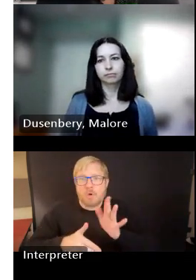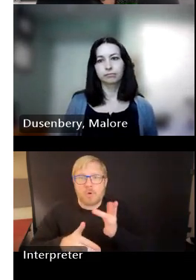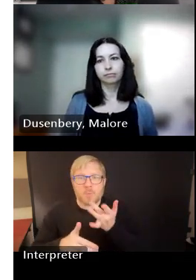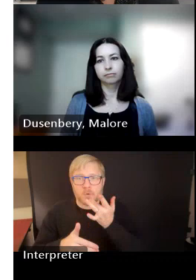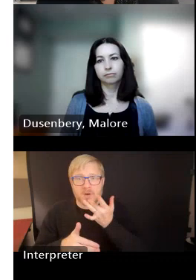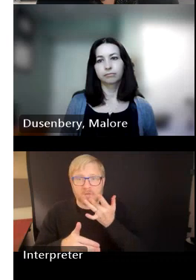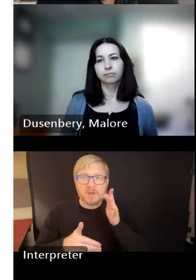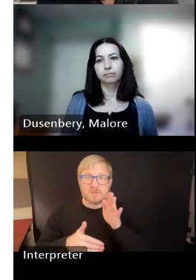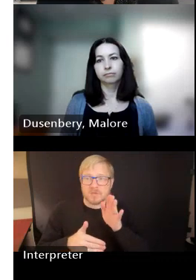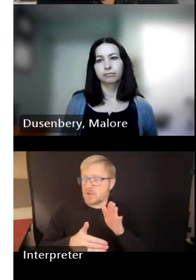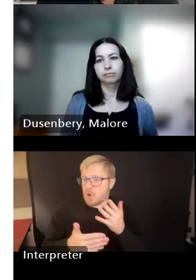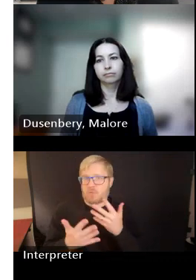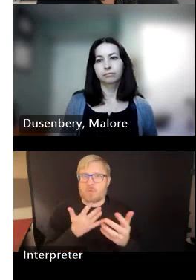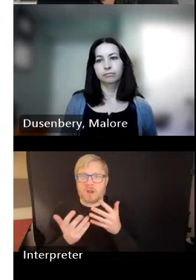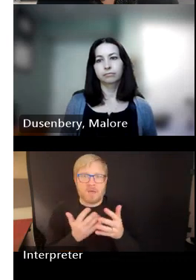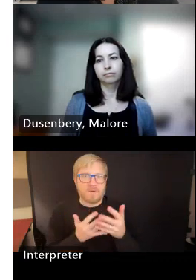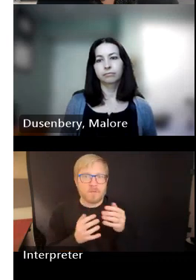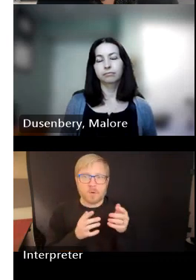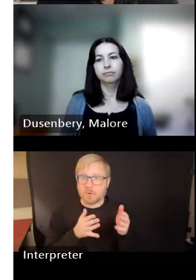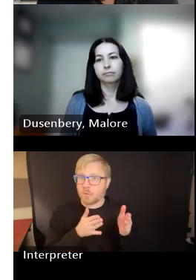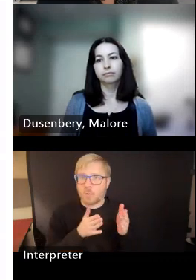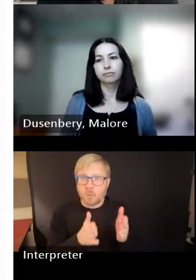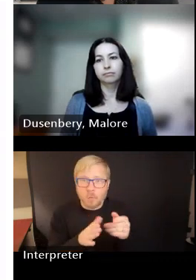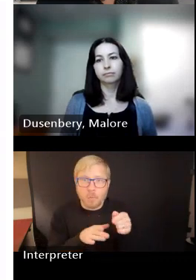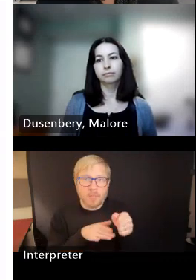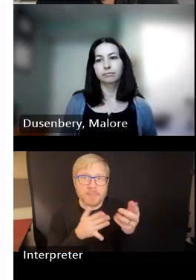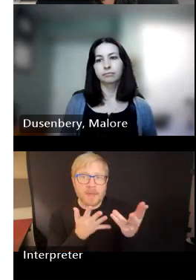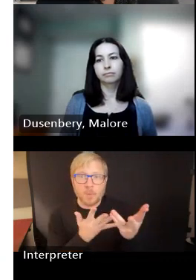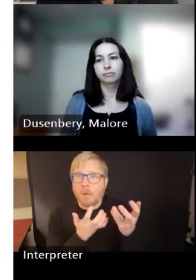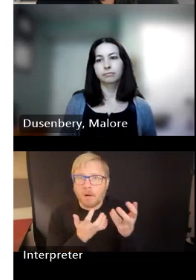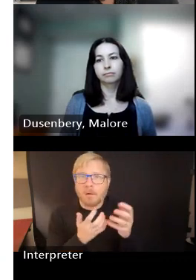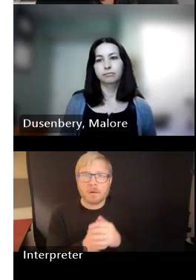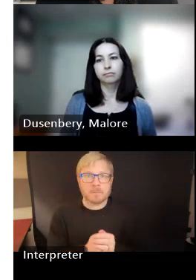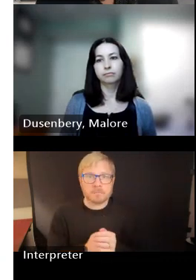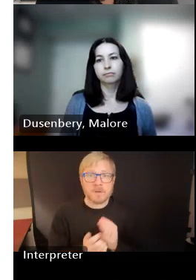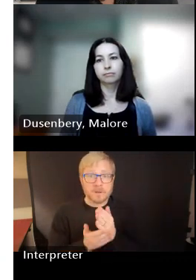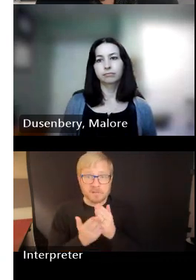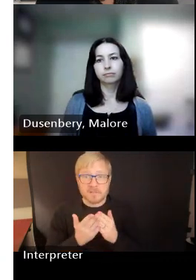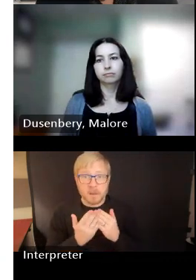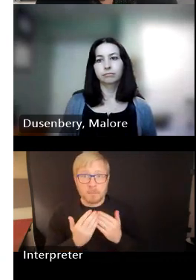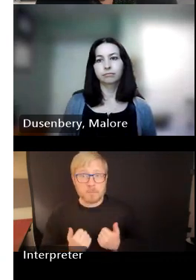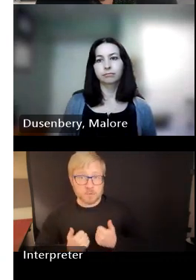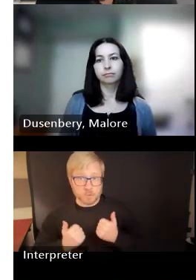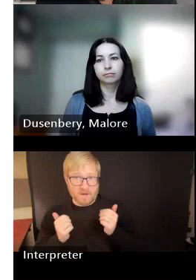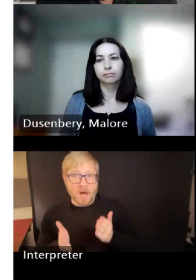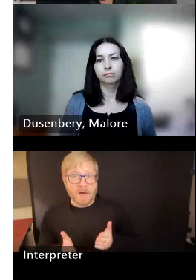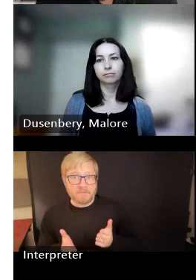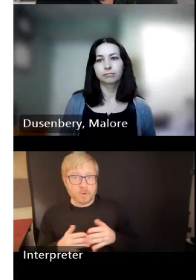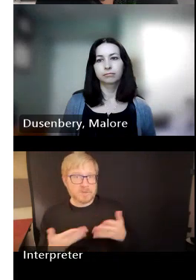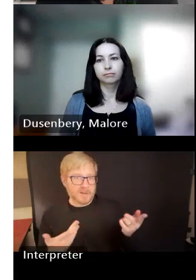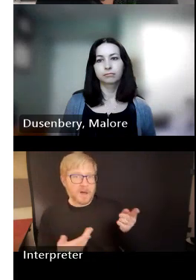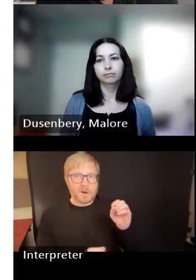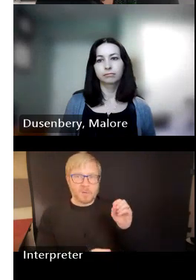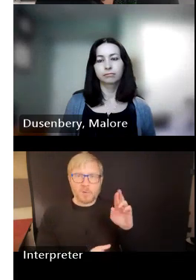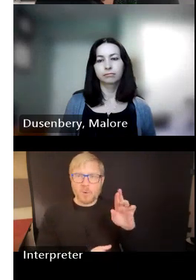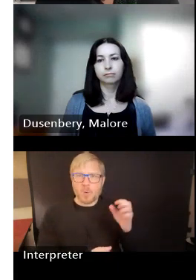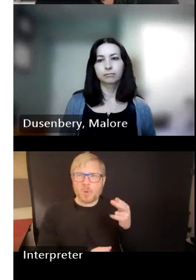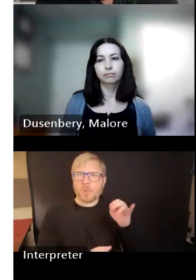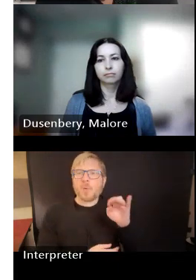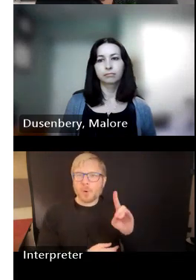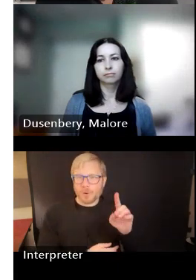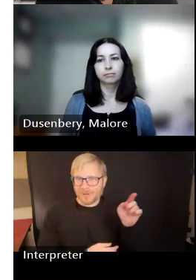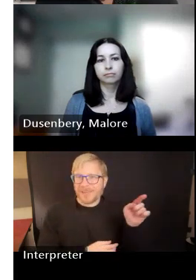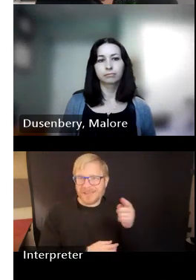in. Also, some survivors, and Orchid kind of made this point, some survivors